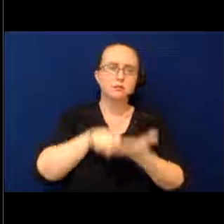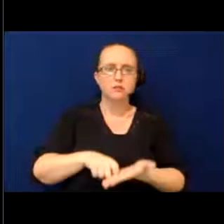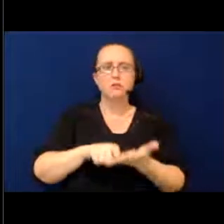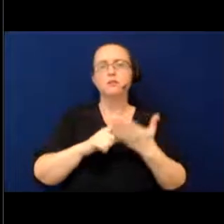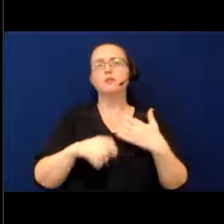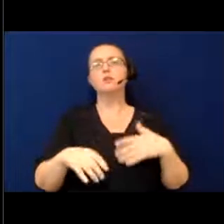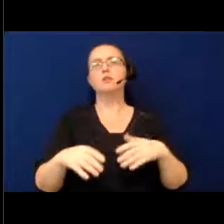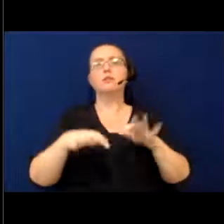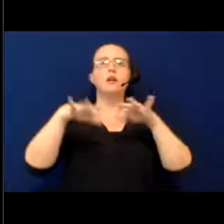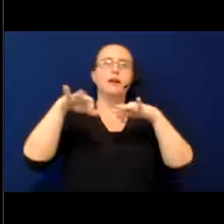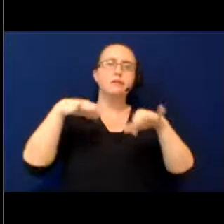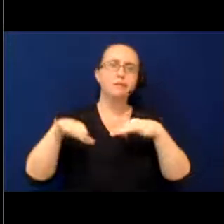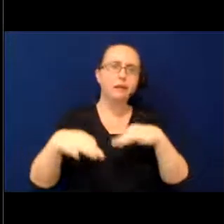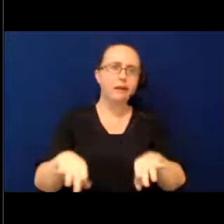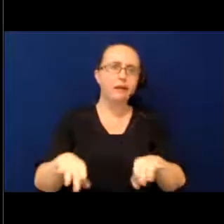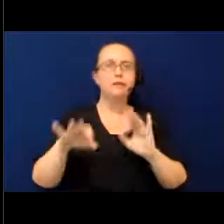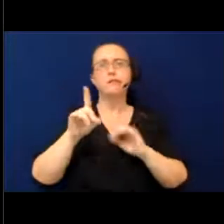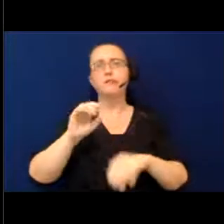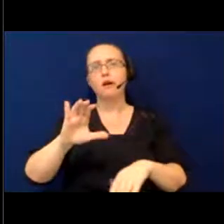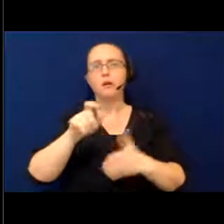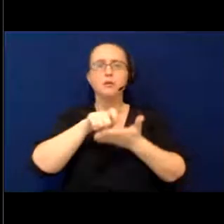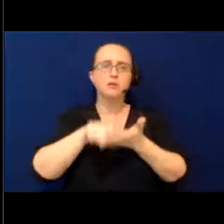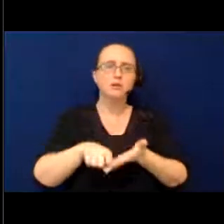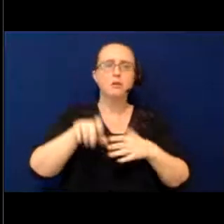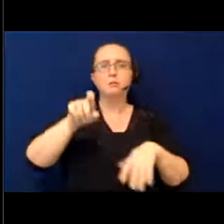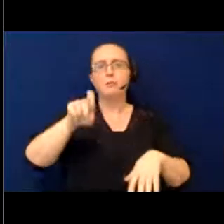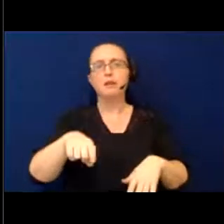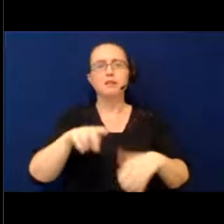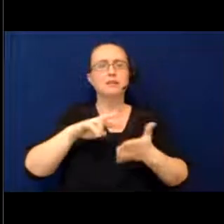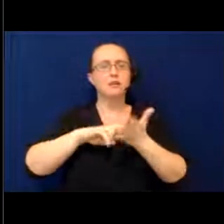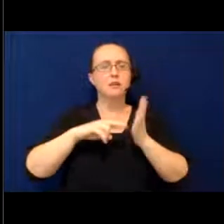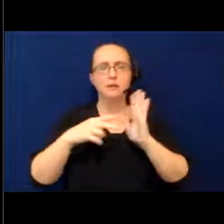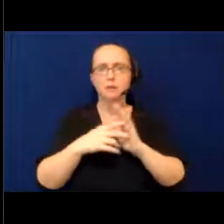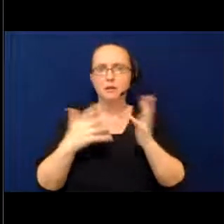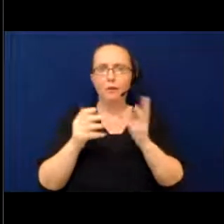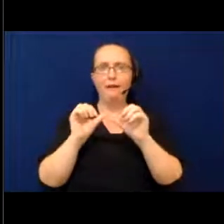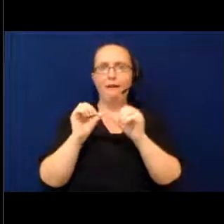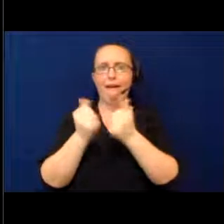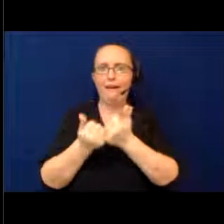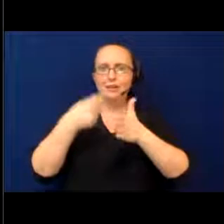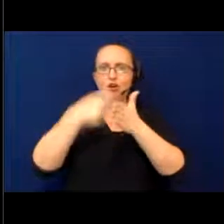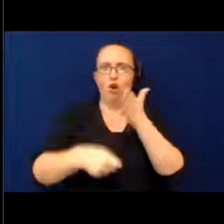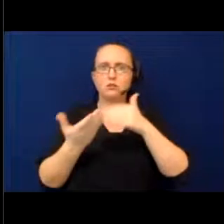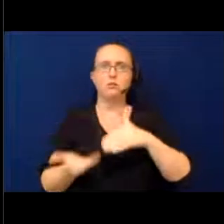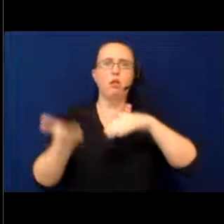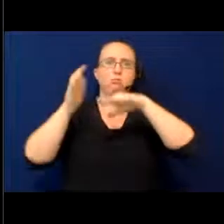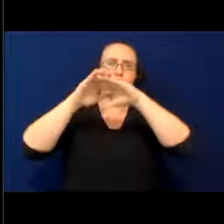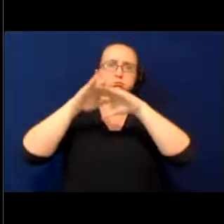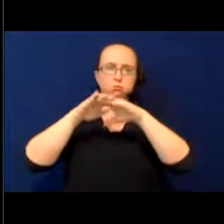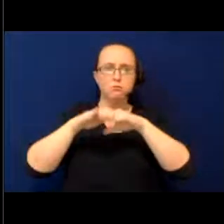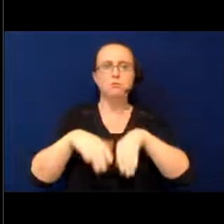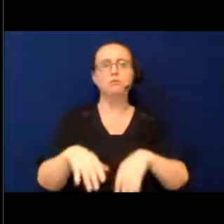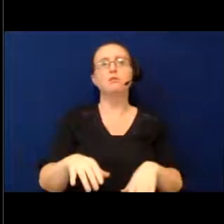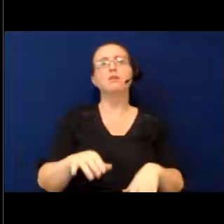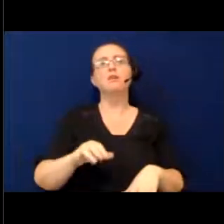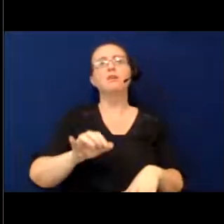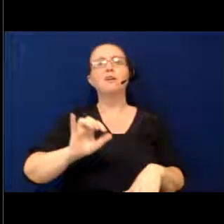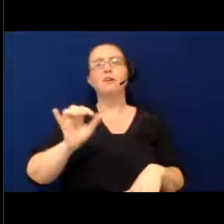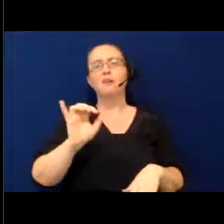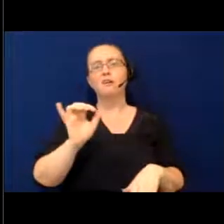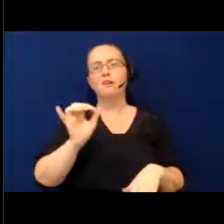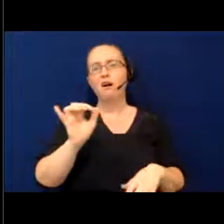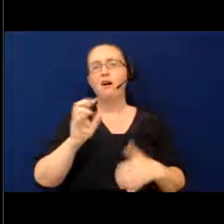more explanatory documents. And all that means an increased cost to our agencies. And it also, at the very far extreme,